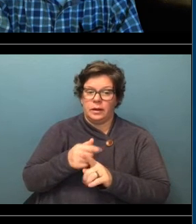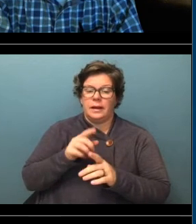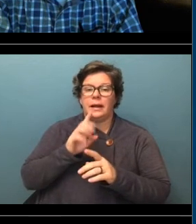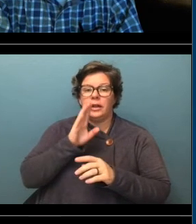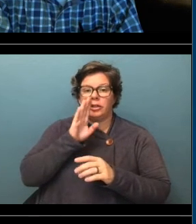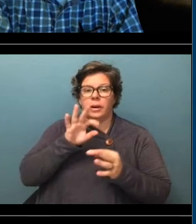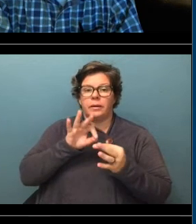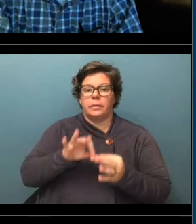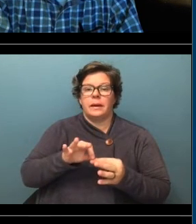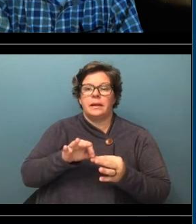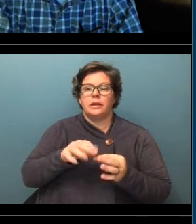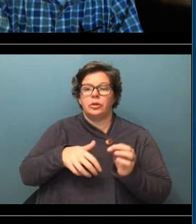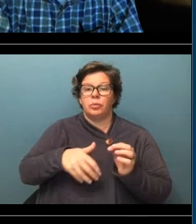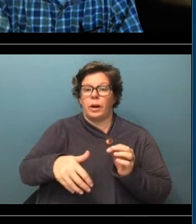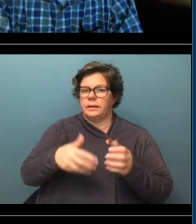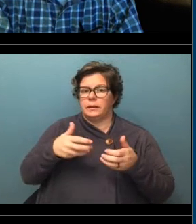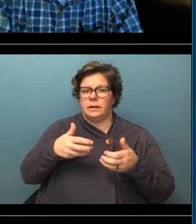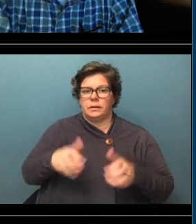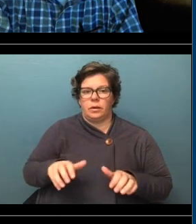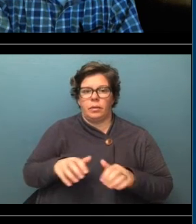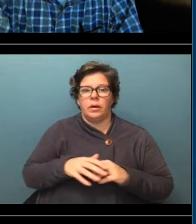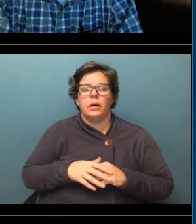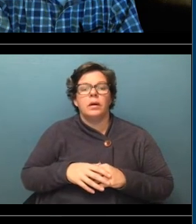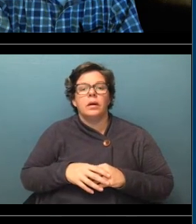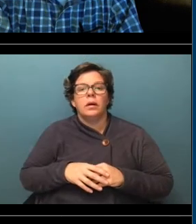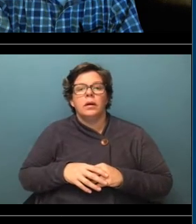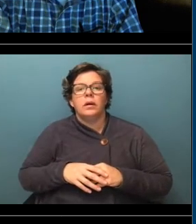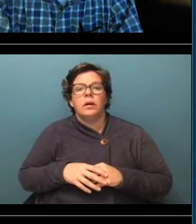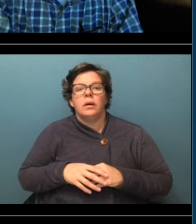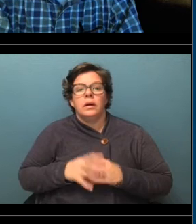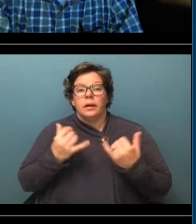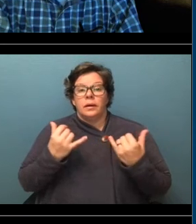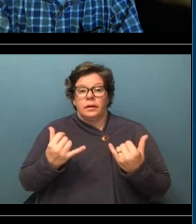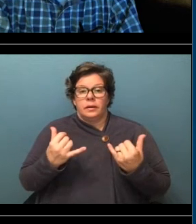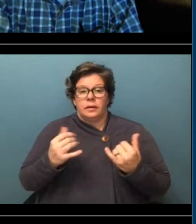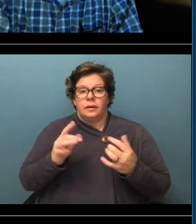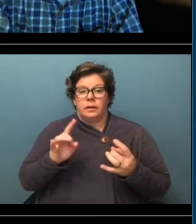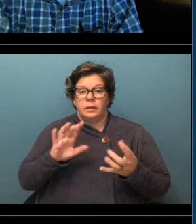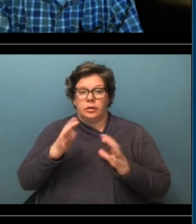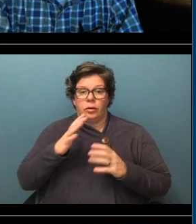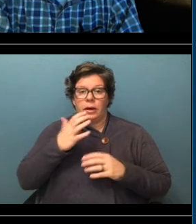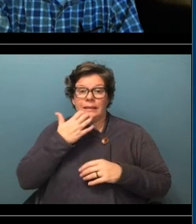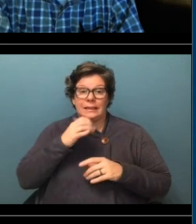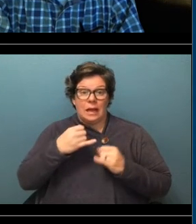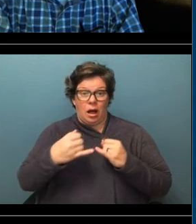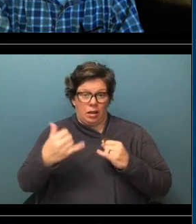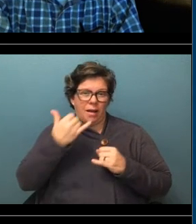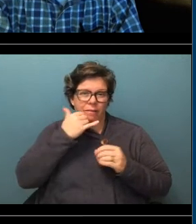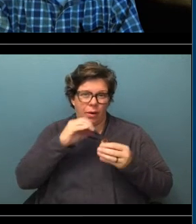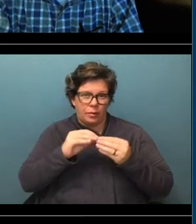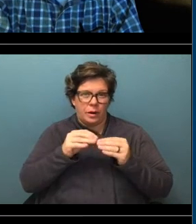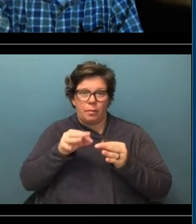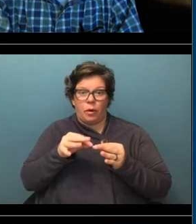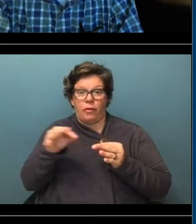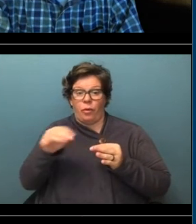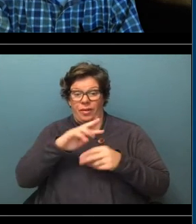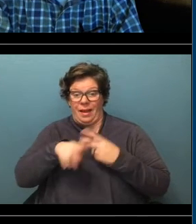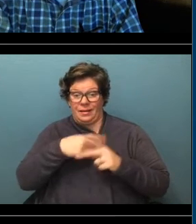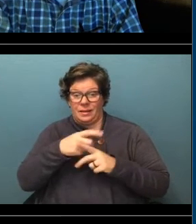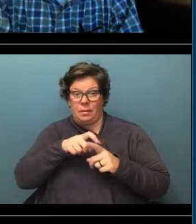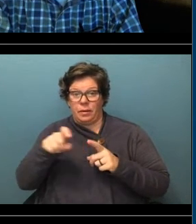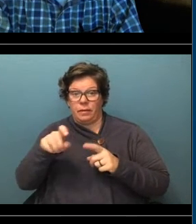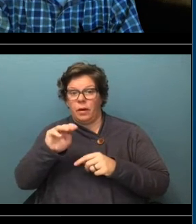pregnancy? So currently, the crisis hotline forwards these calls to